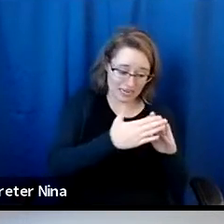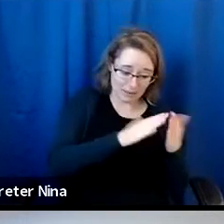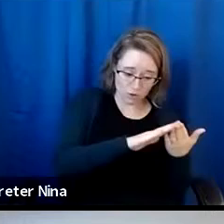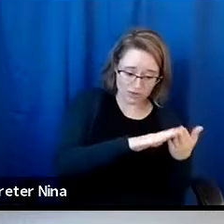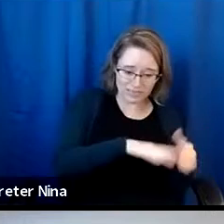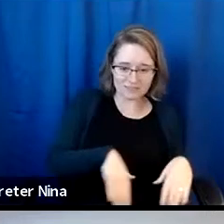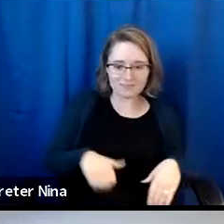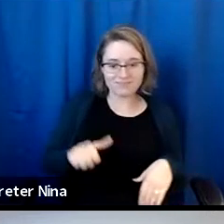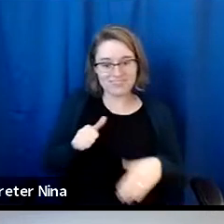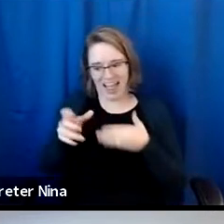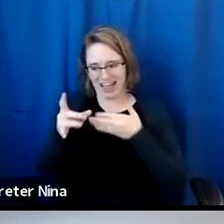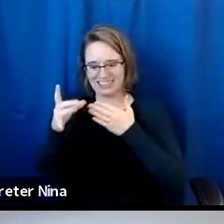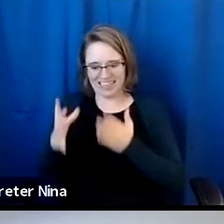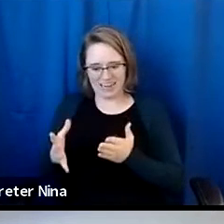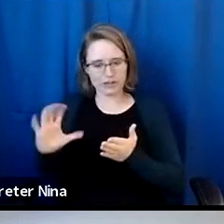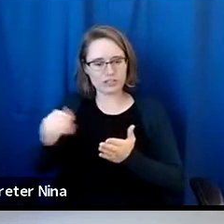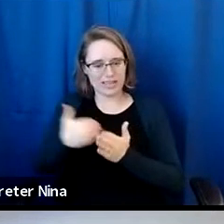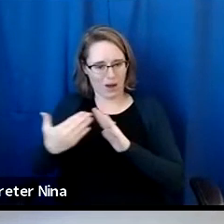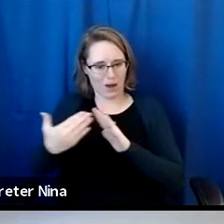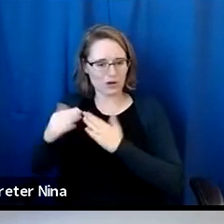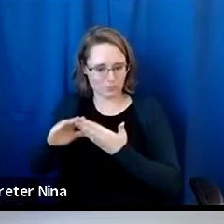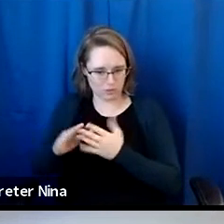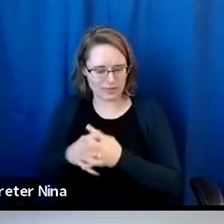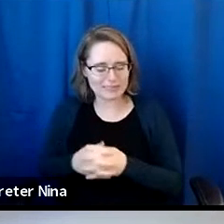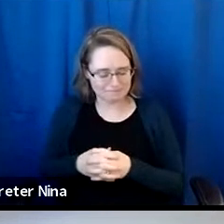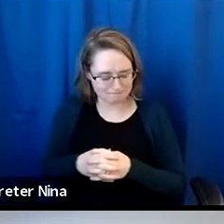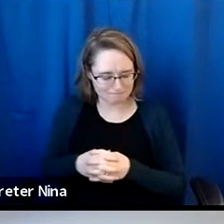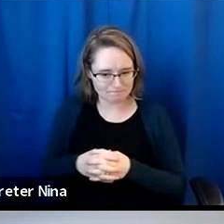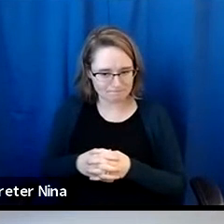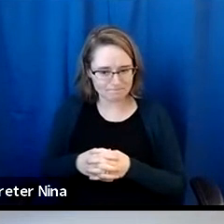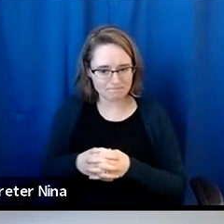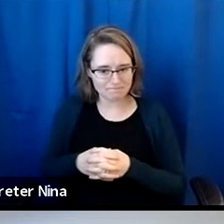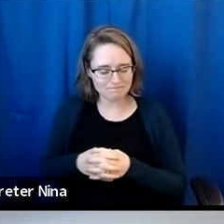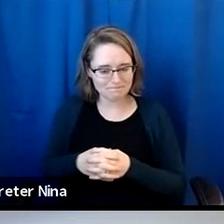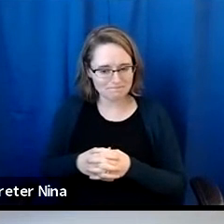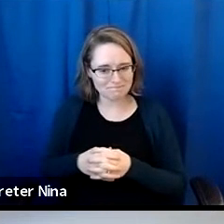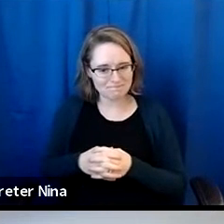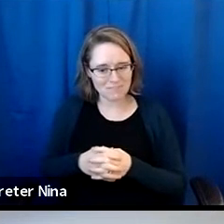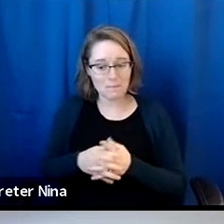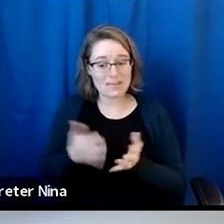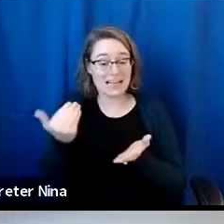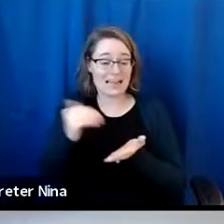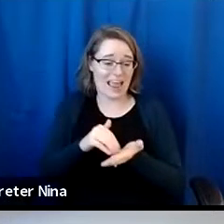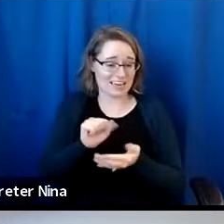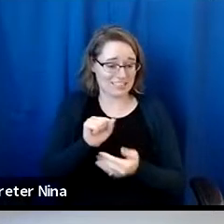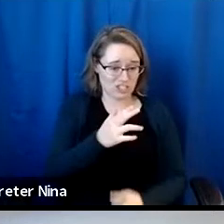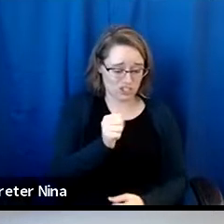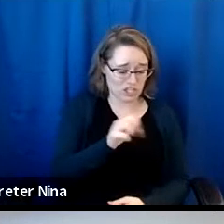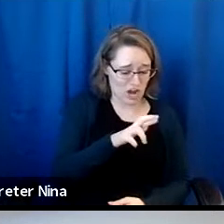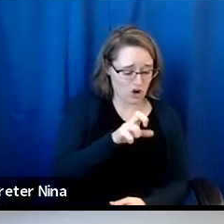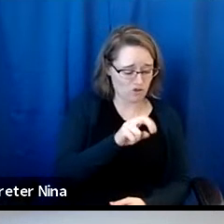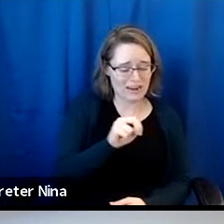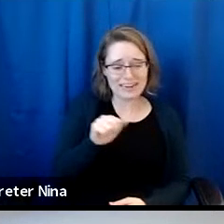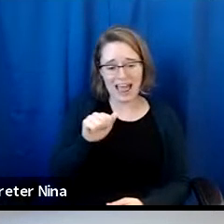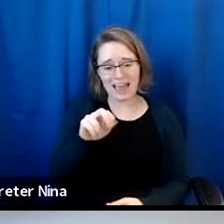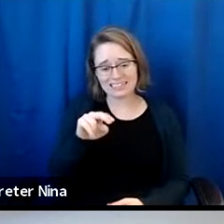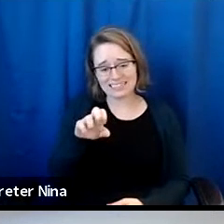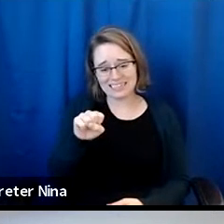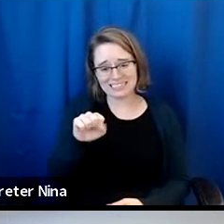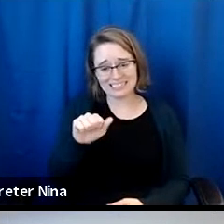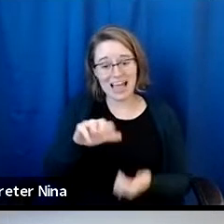as leaders, our community, right? Because again, those of us, I think one of the things that you could pick out, and Sharon, Annesa, and I, even how we